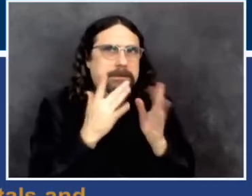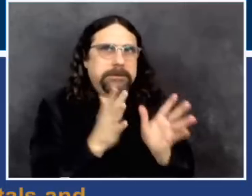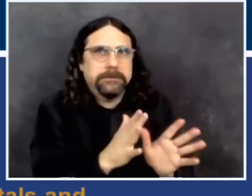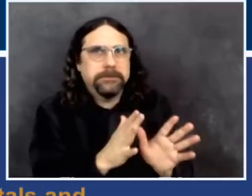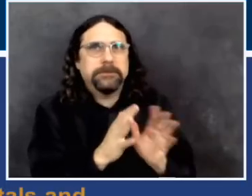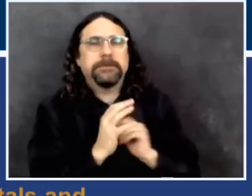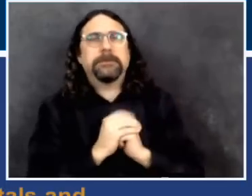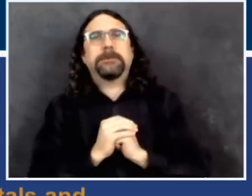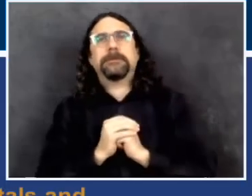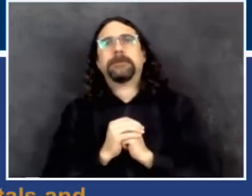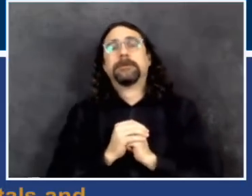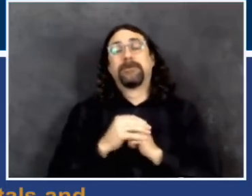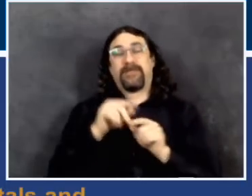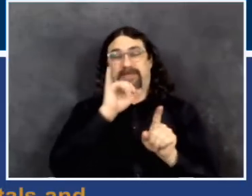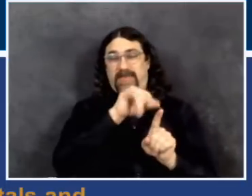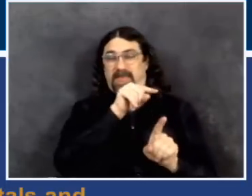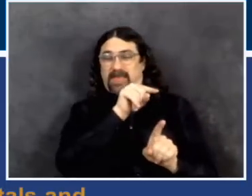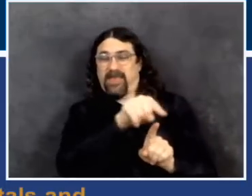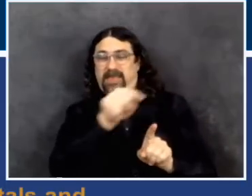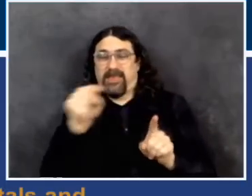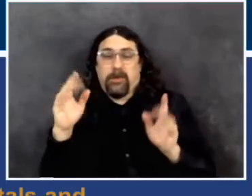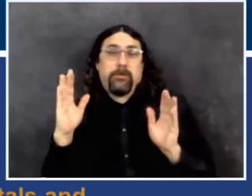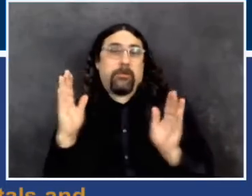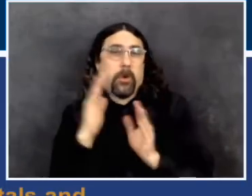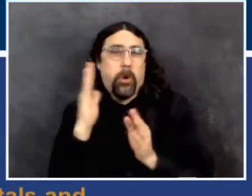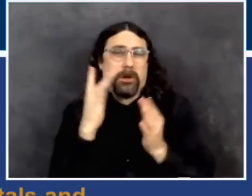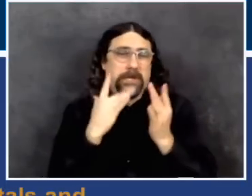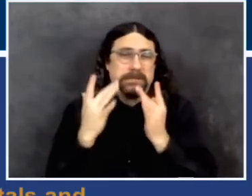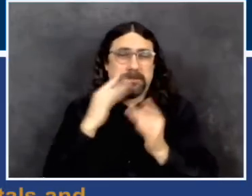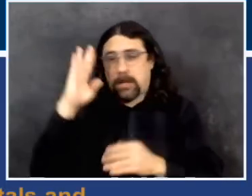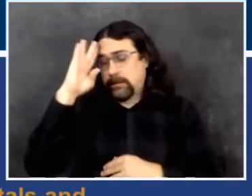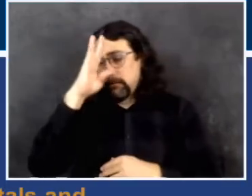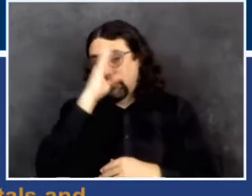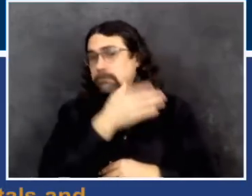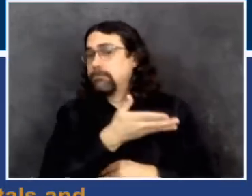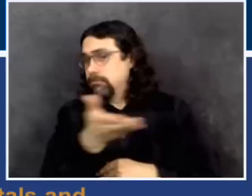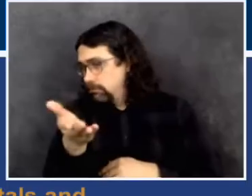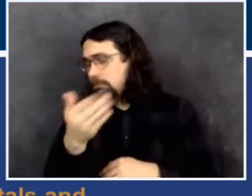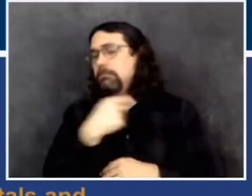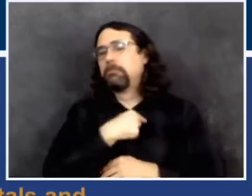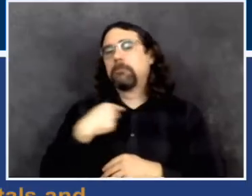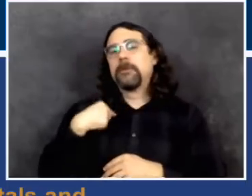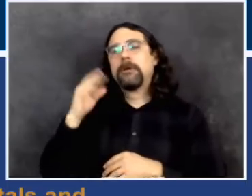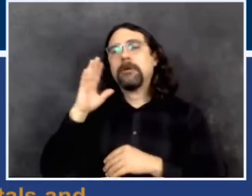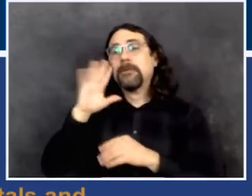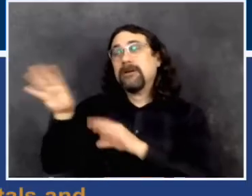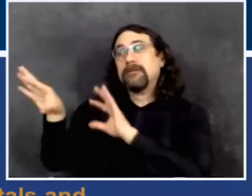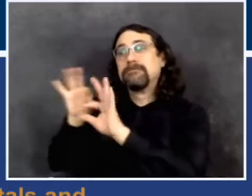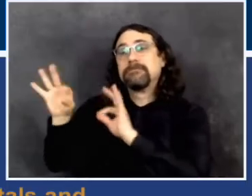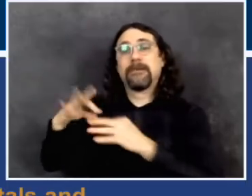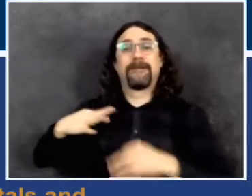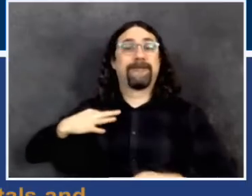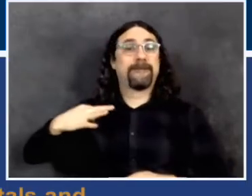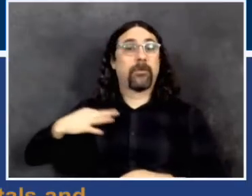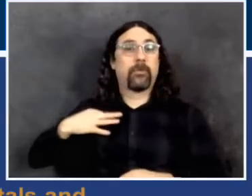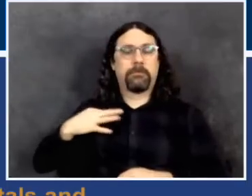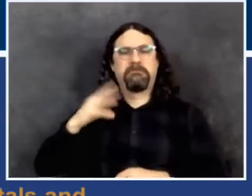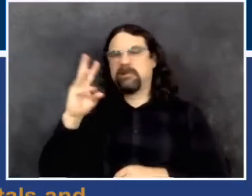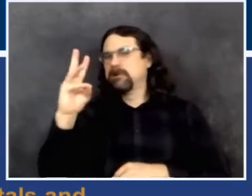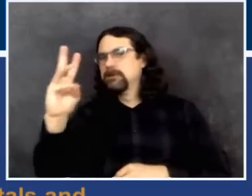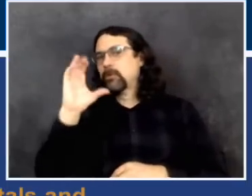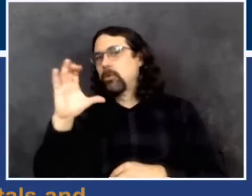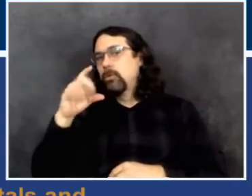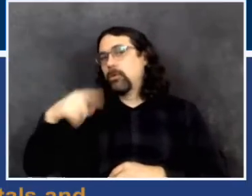from our city medical reserve corps, and we will continue to recruit more and more to make